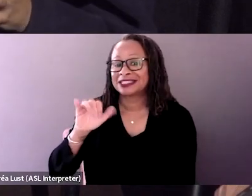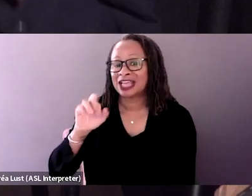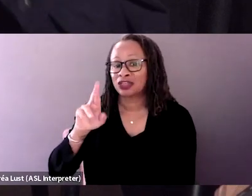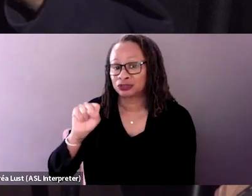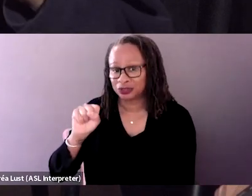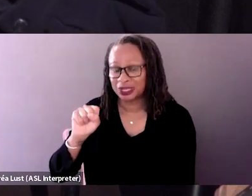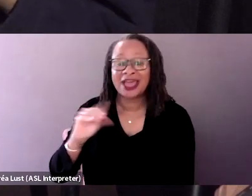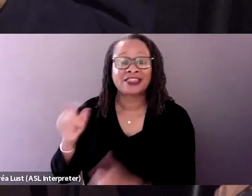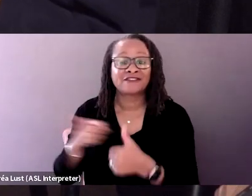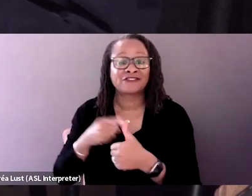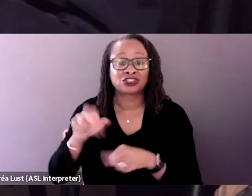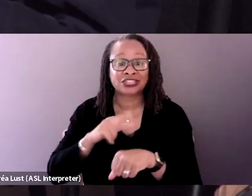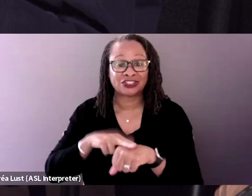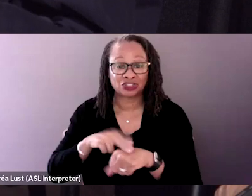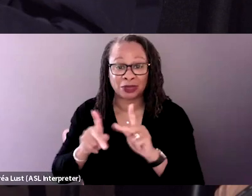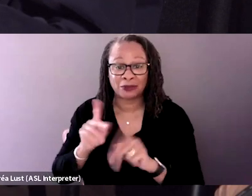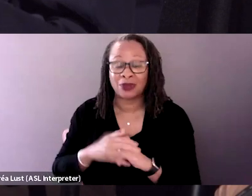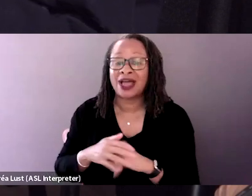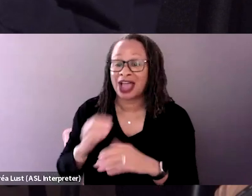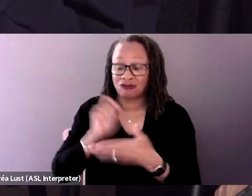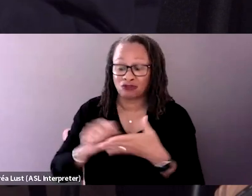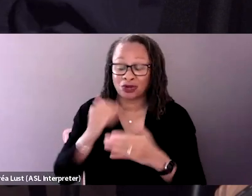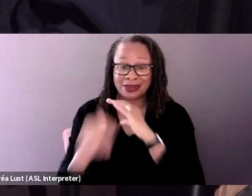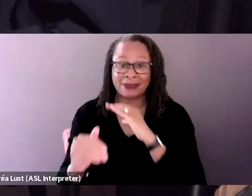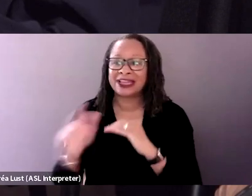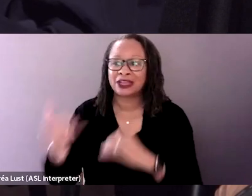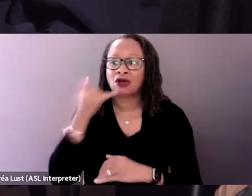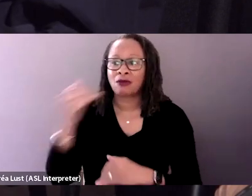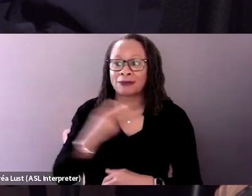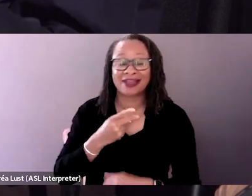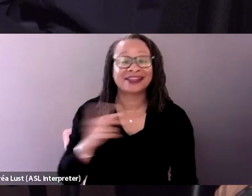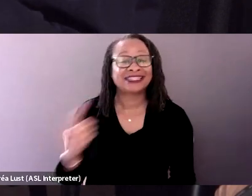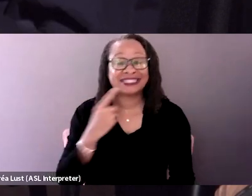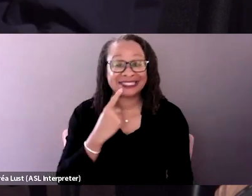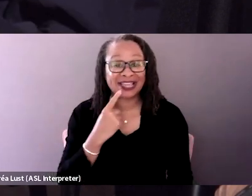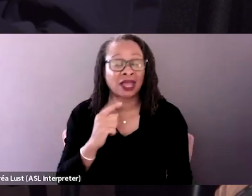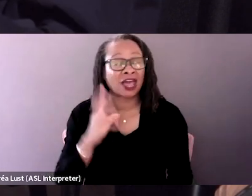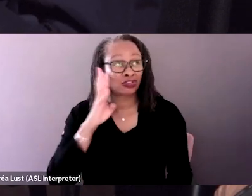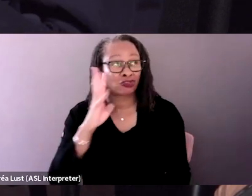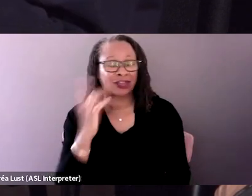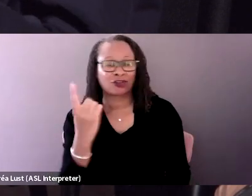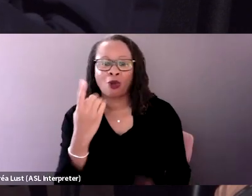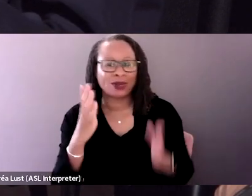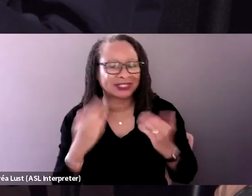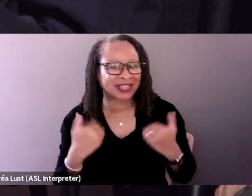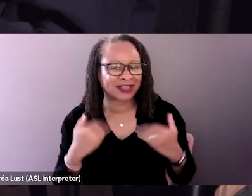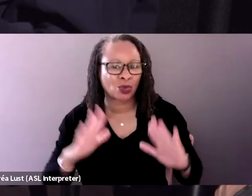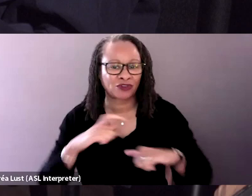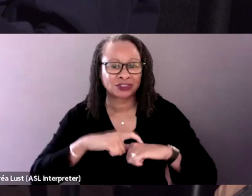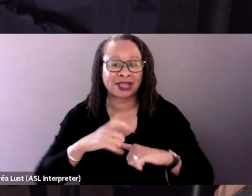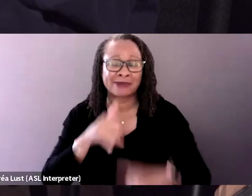cold email, and he called me back that same afternoon. And he said, "The Creator has always had great timing. Just yesterday,